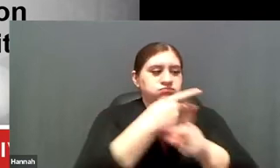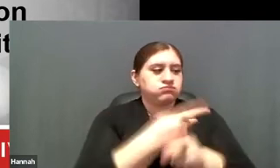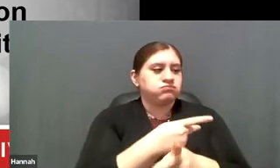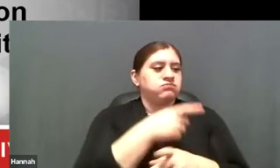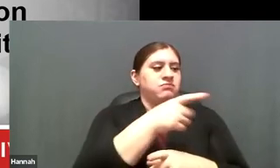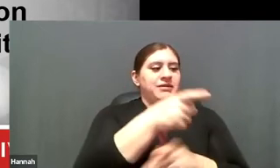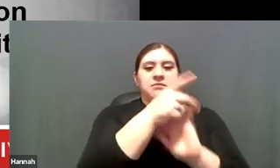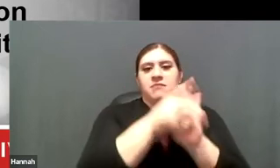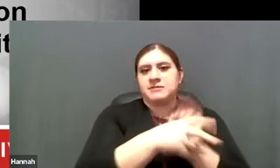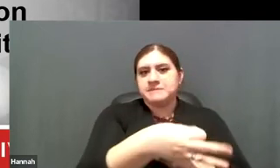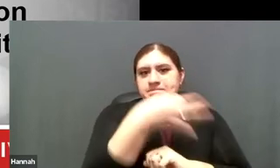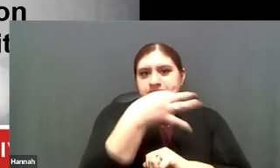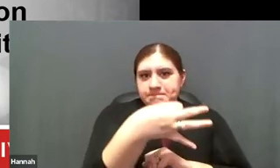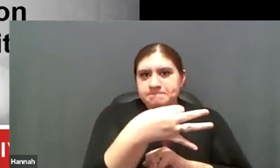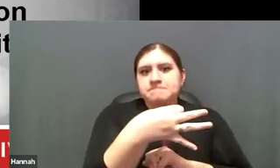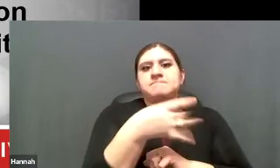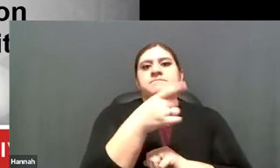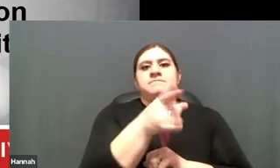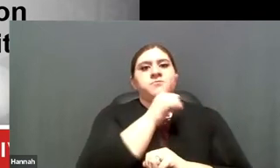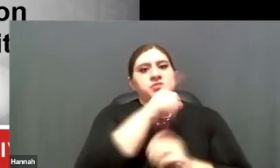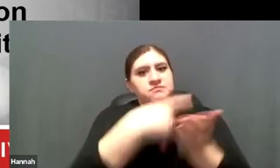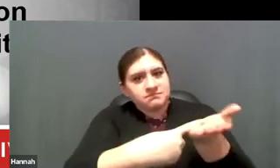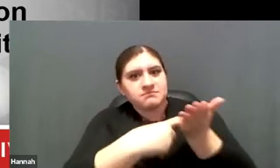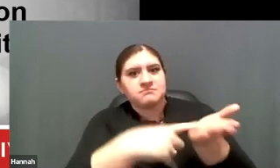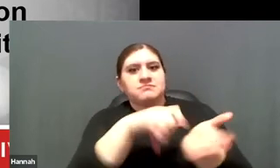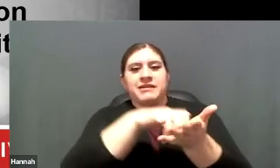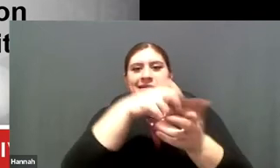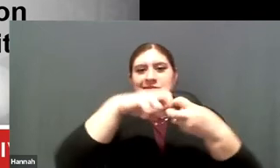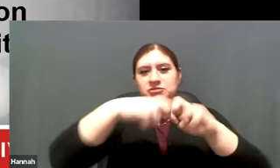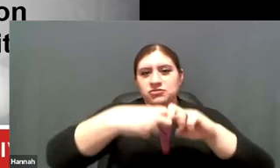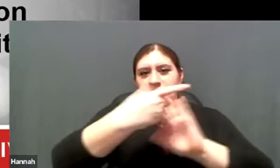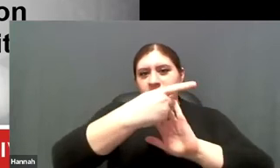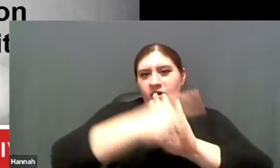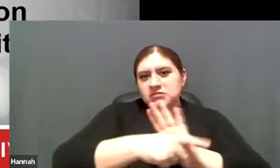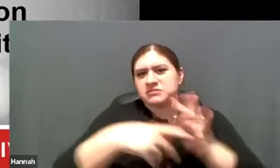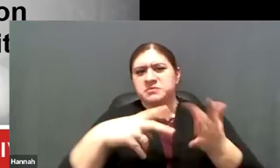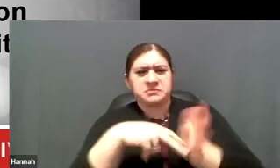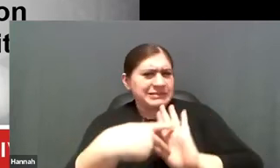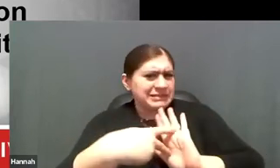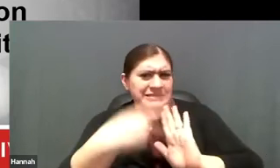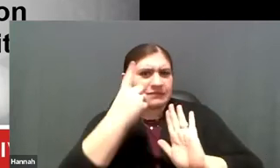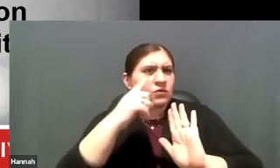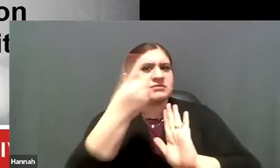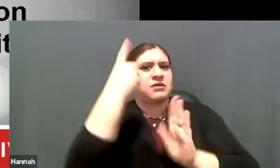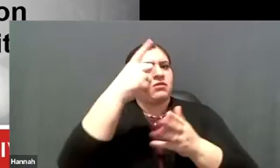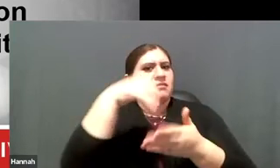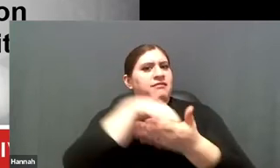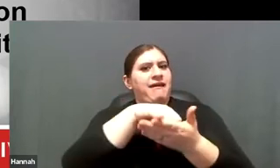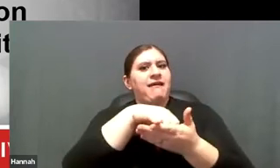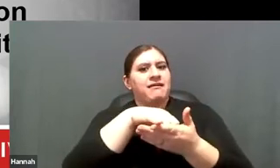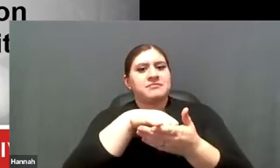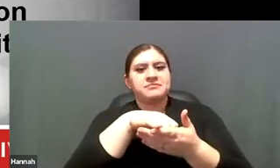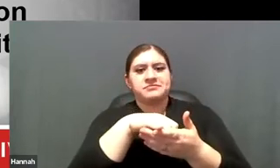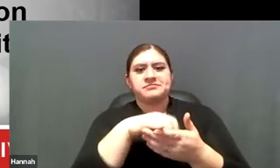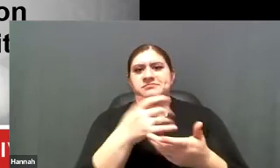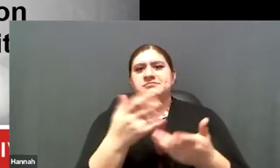expert. He really gets into these issues of policy and what it means for somebody in public administration. Why